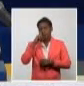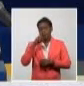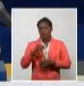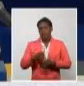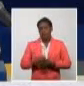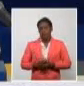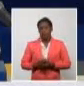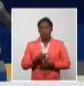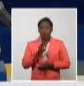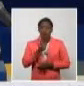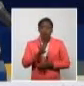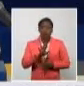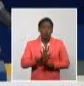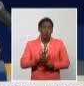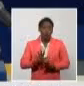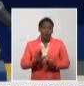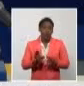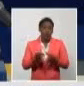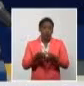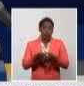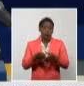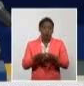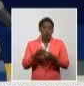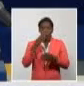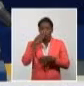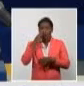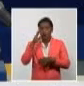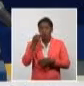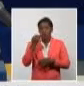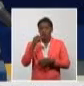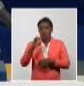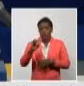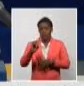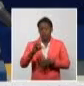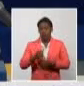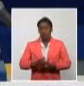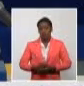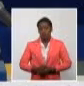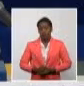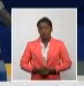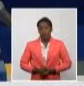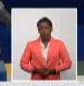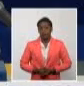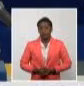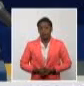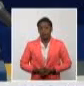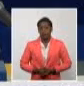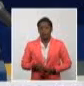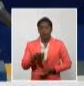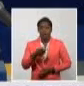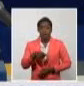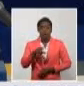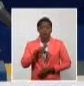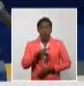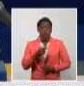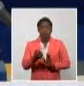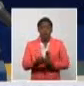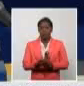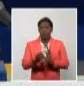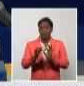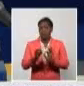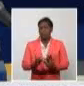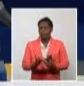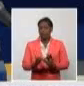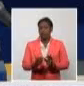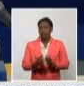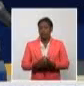All 3 of them were asymptomatic, and as we always explain, the 189 children